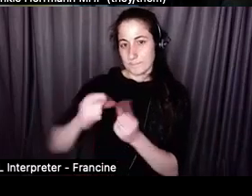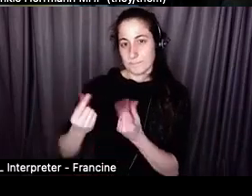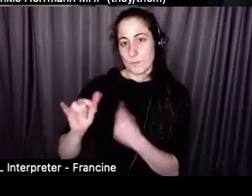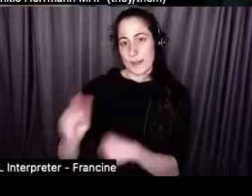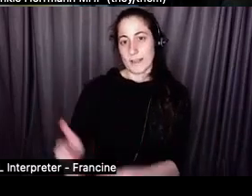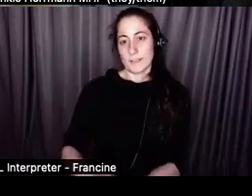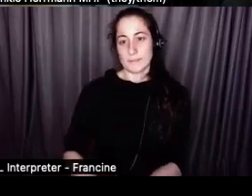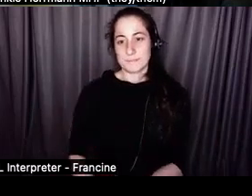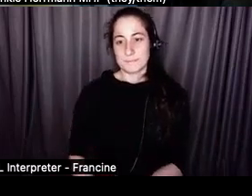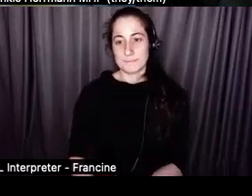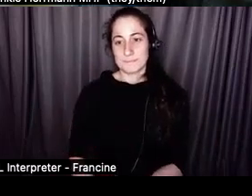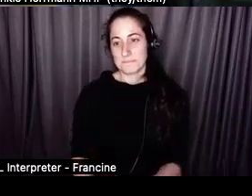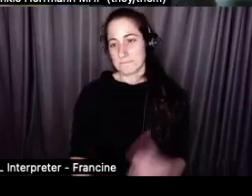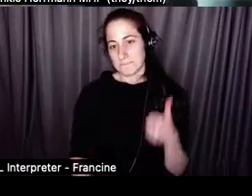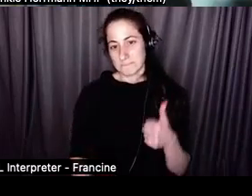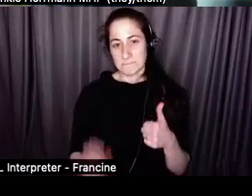I see the thumbs up. Thank you.